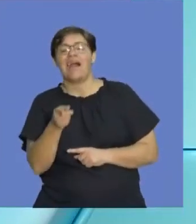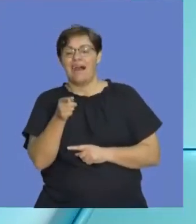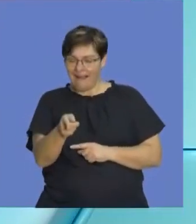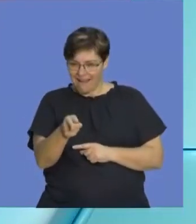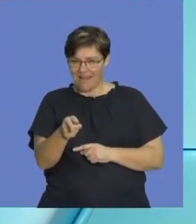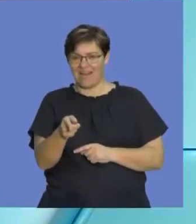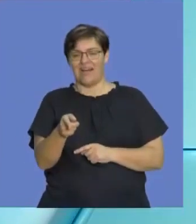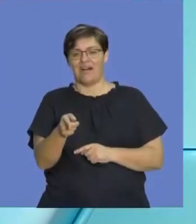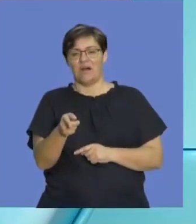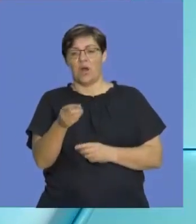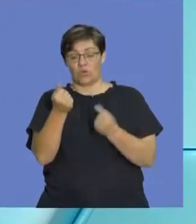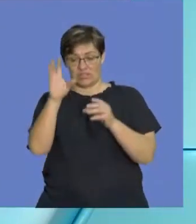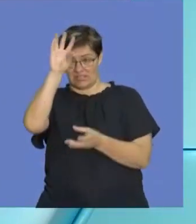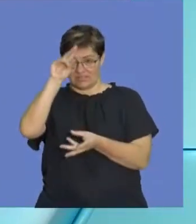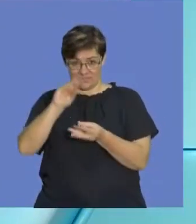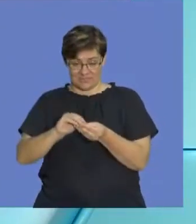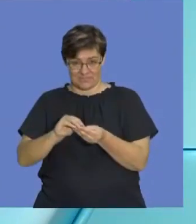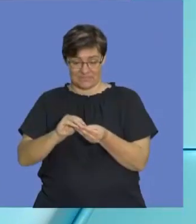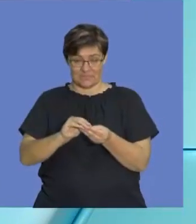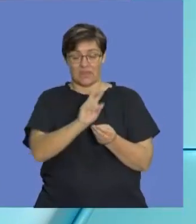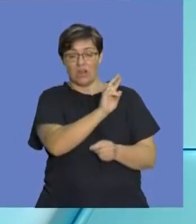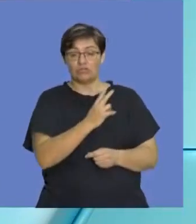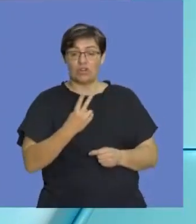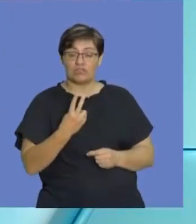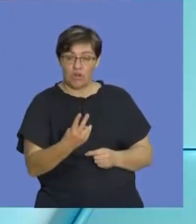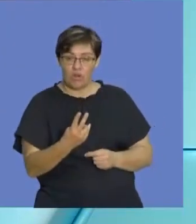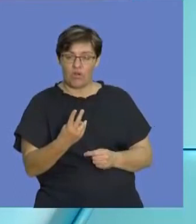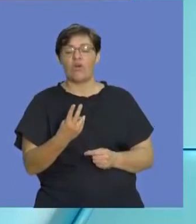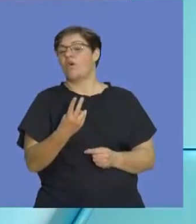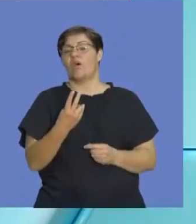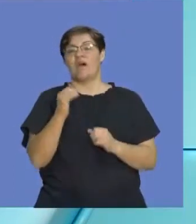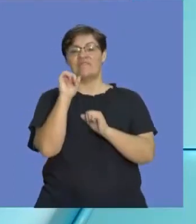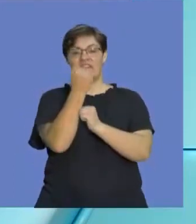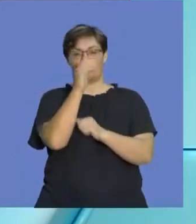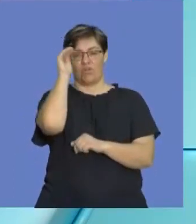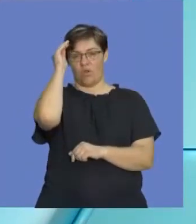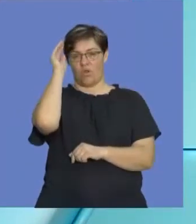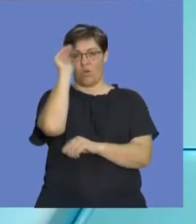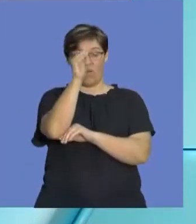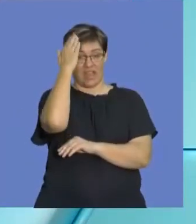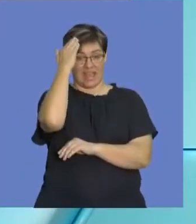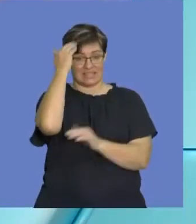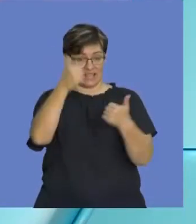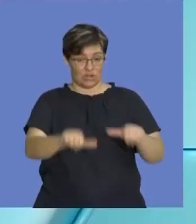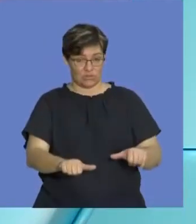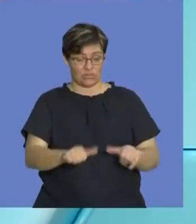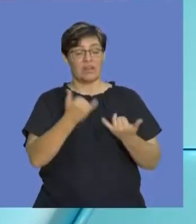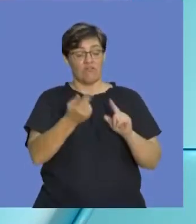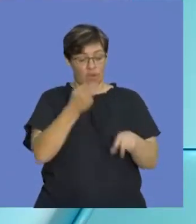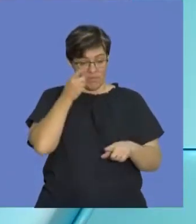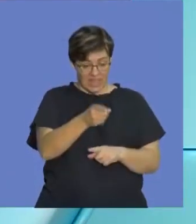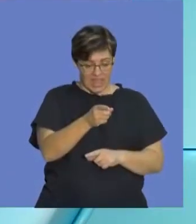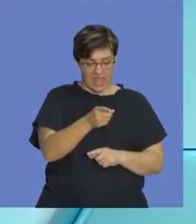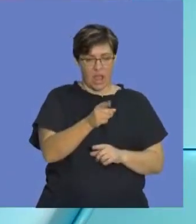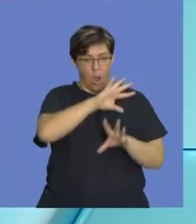components are put together, remember, transferred into my factory overheads cost account. I